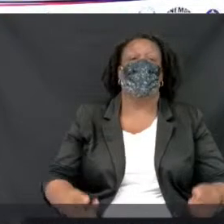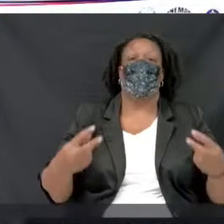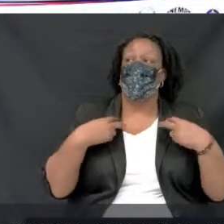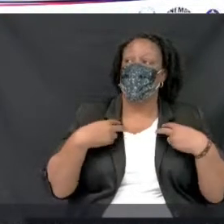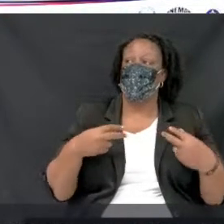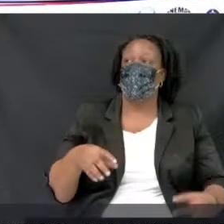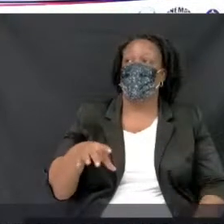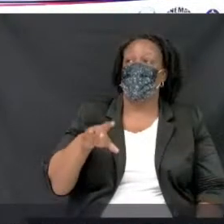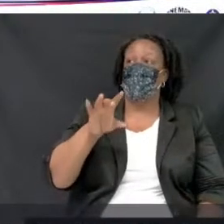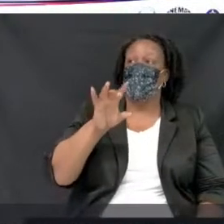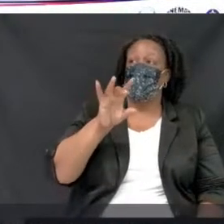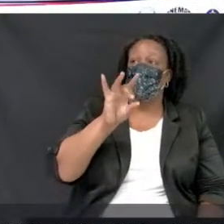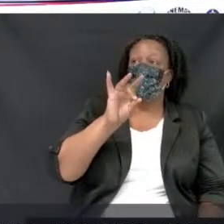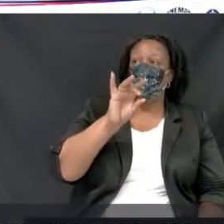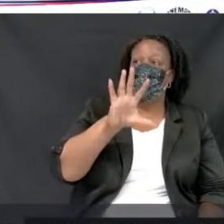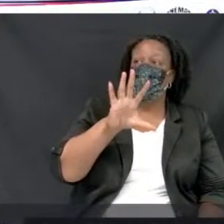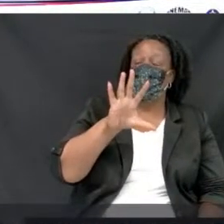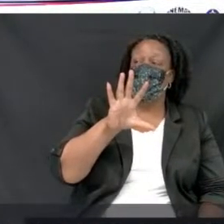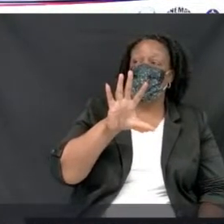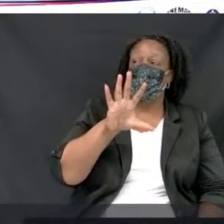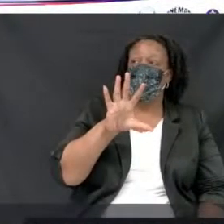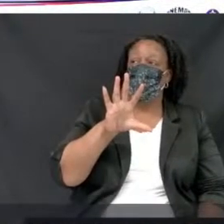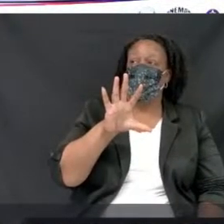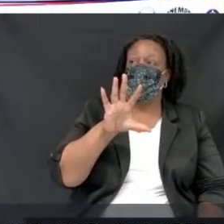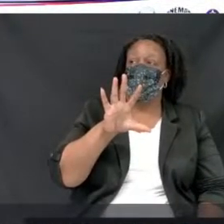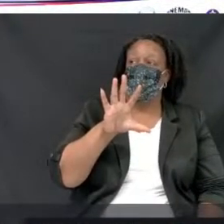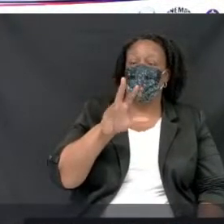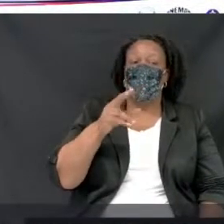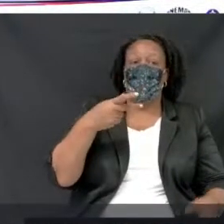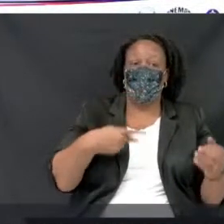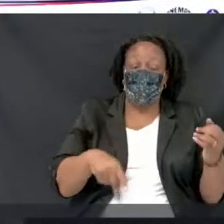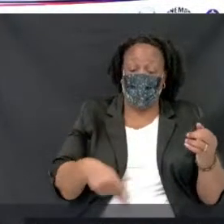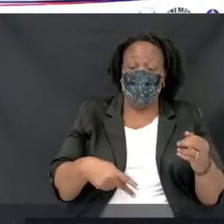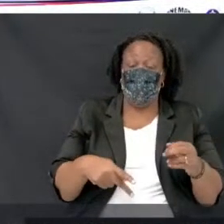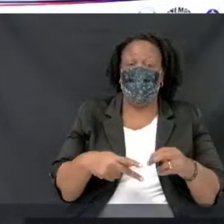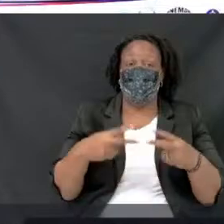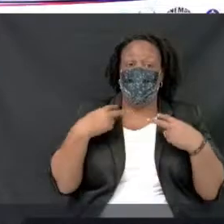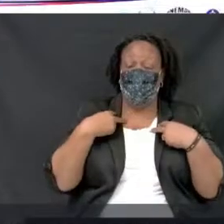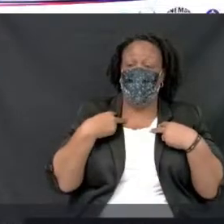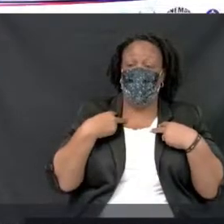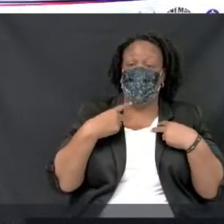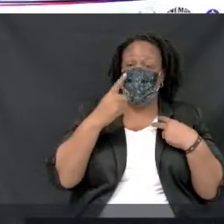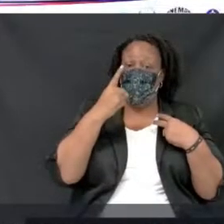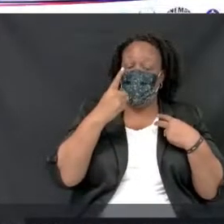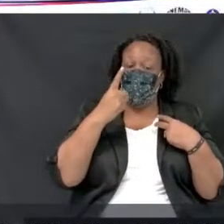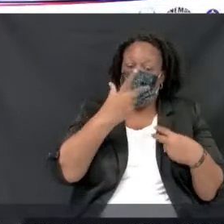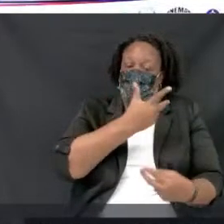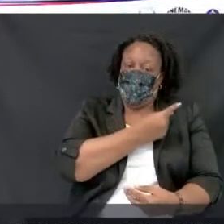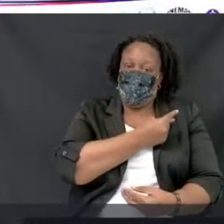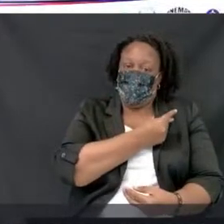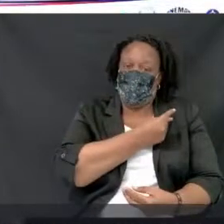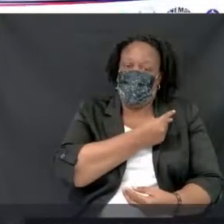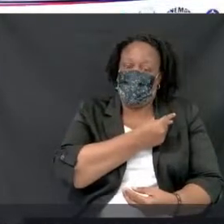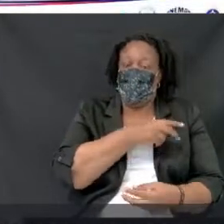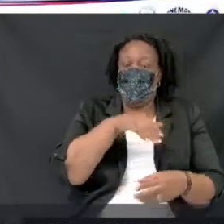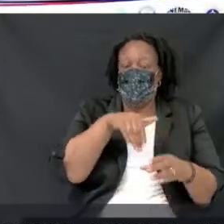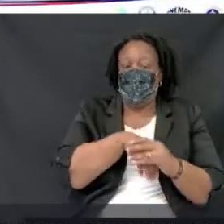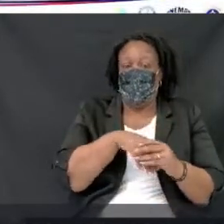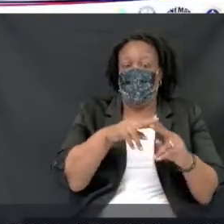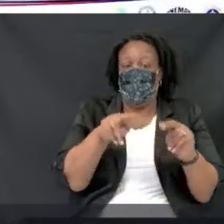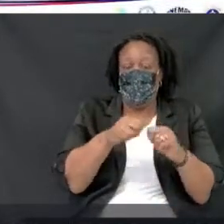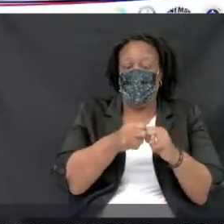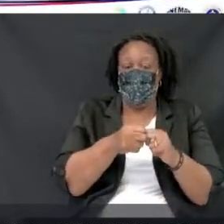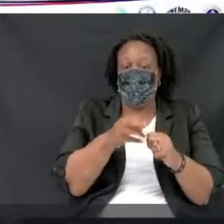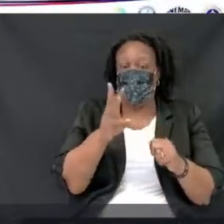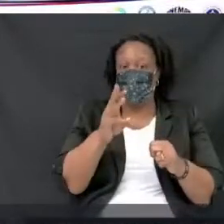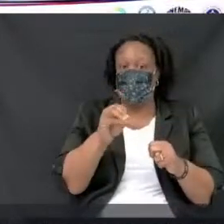whereas it's just 67.8% of persons in Nevis with one shot. And so despite the fact that we could reach